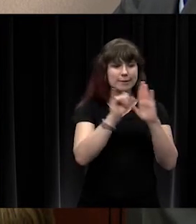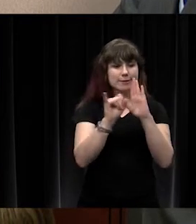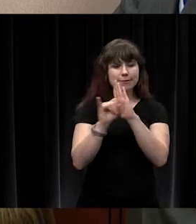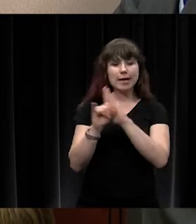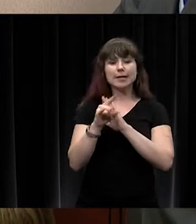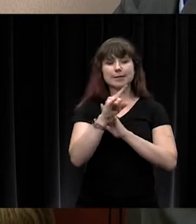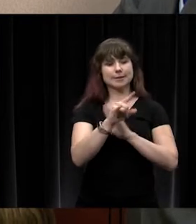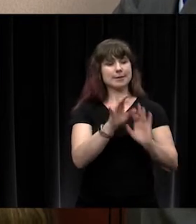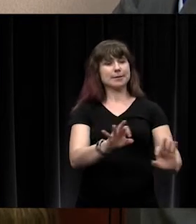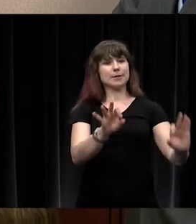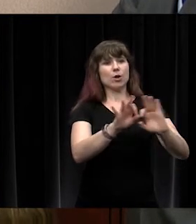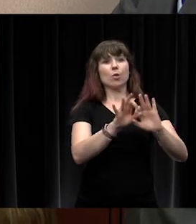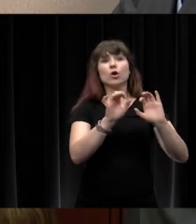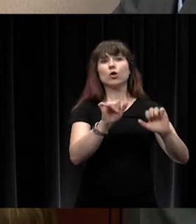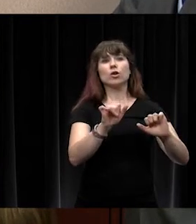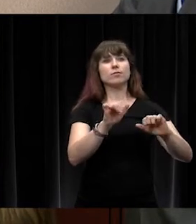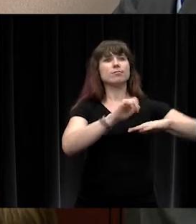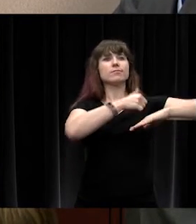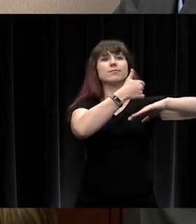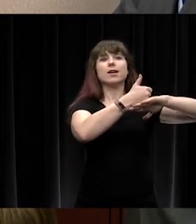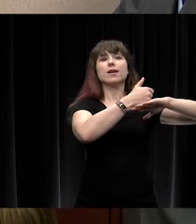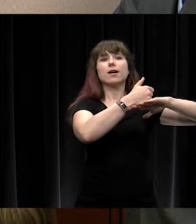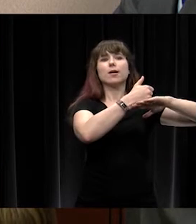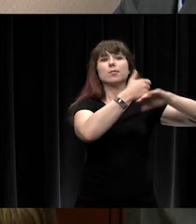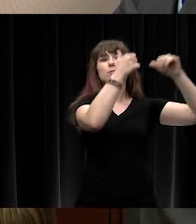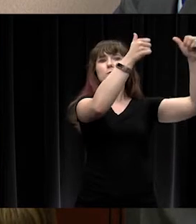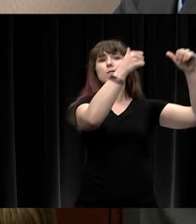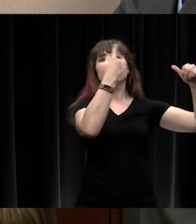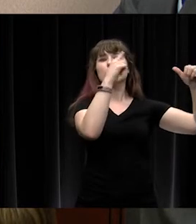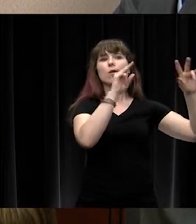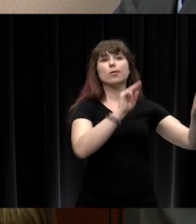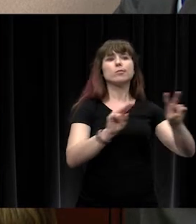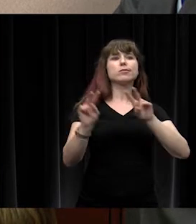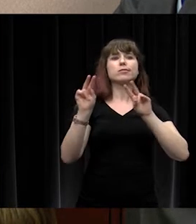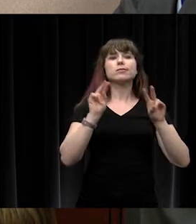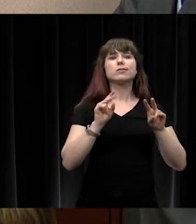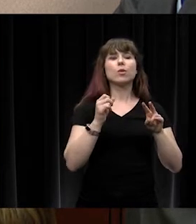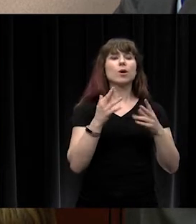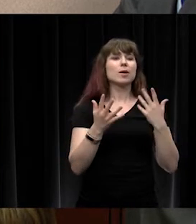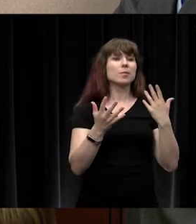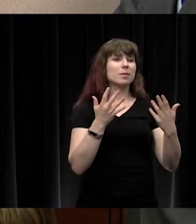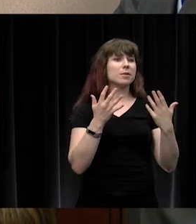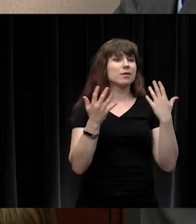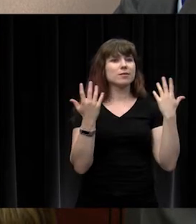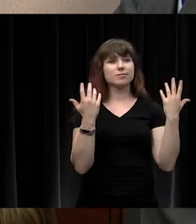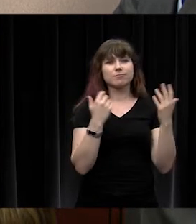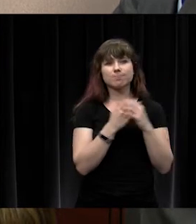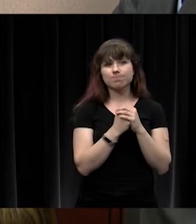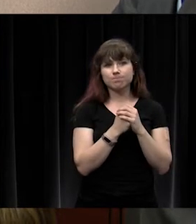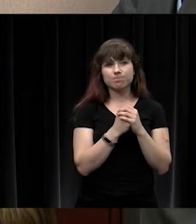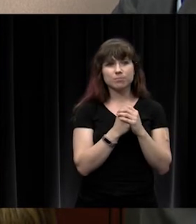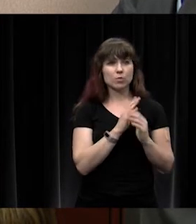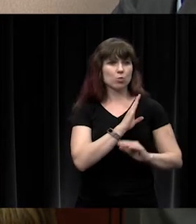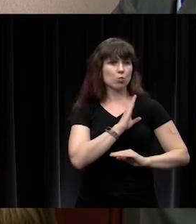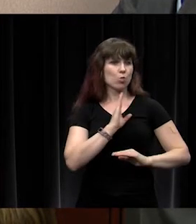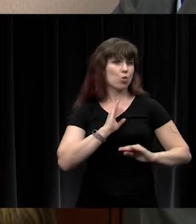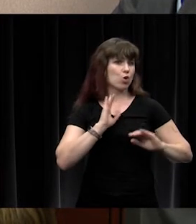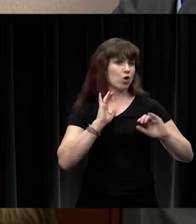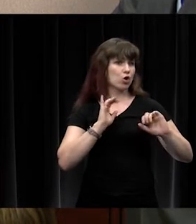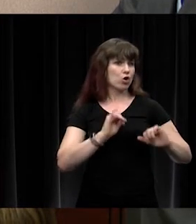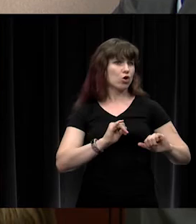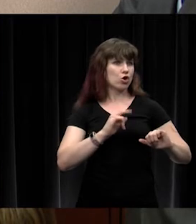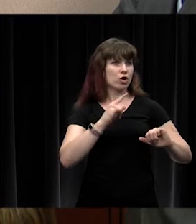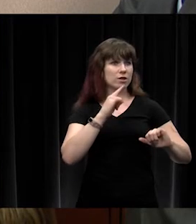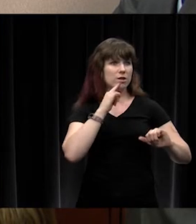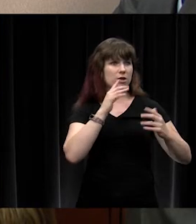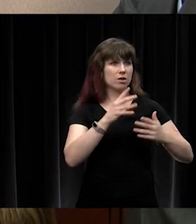put back on display, or perhaps if you're feeling nostalgic, the foundation, the board could declare it surplus,